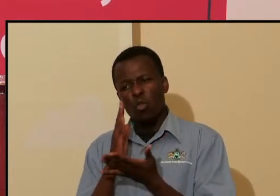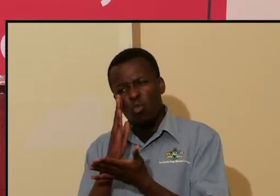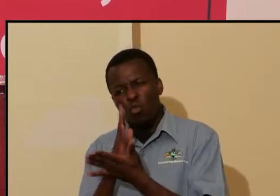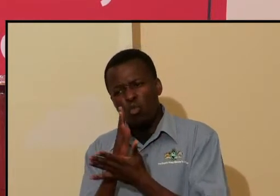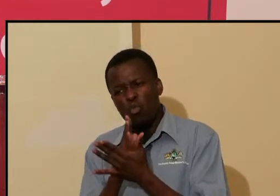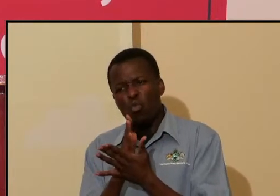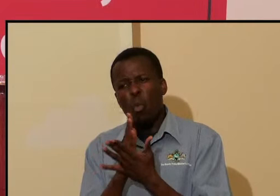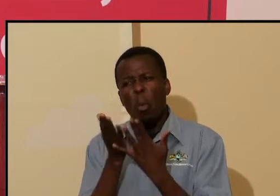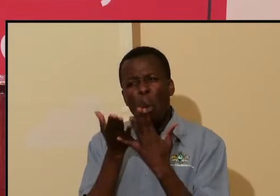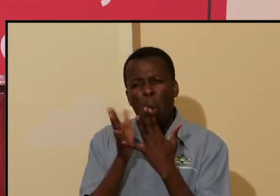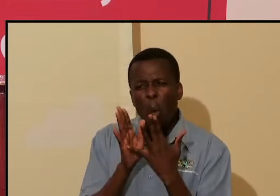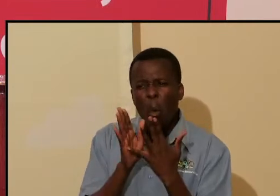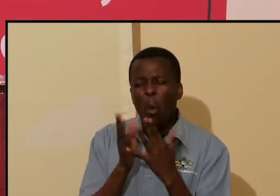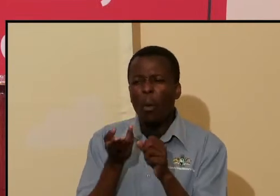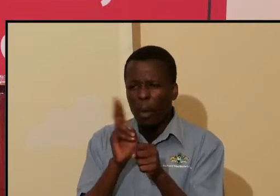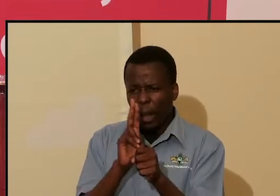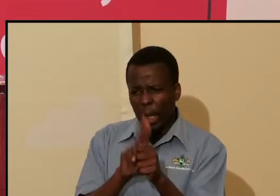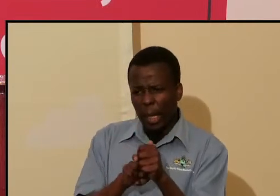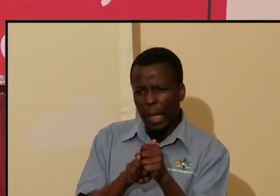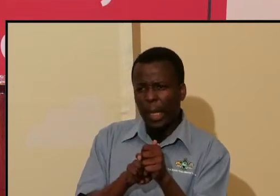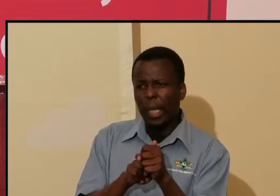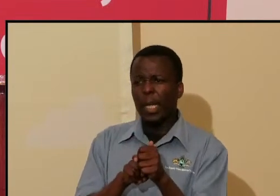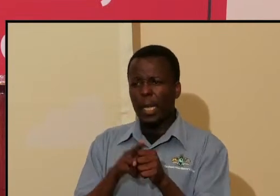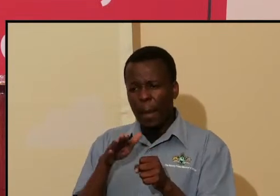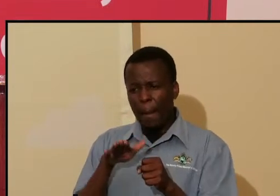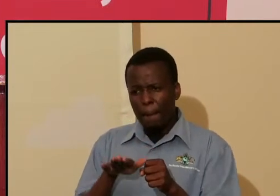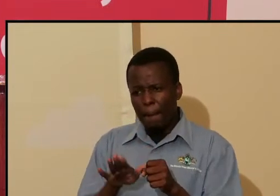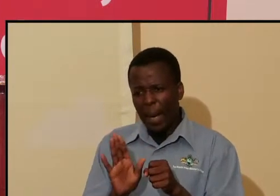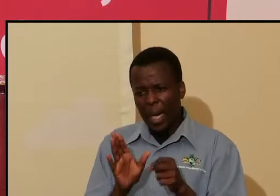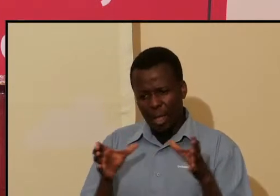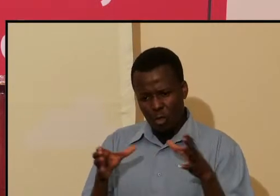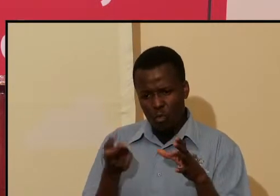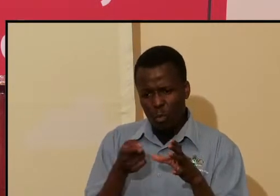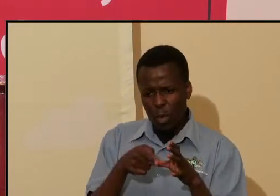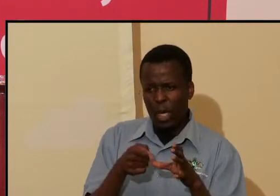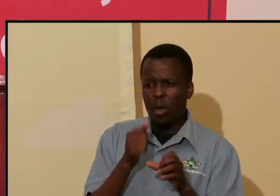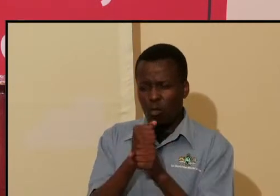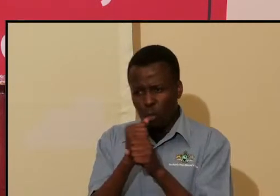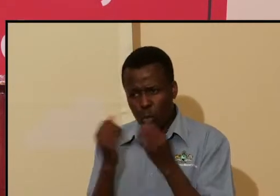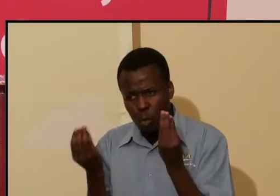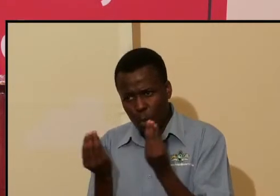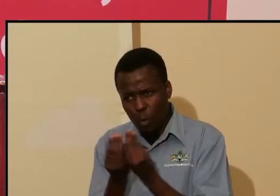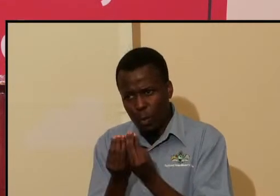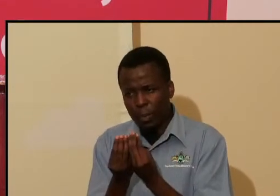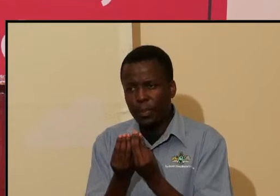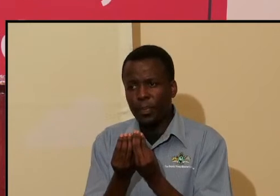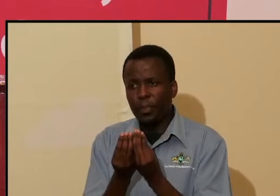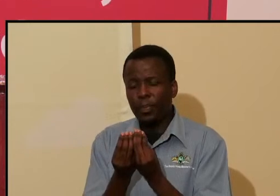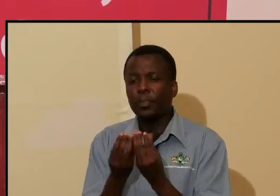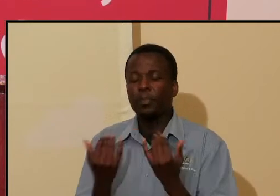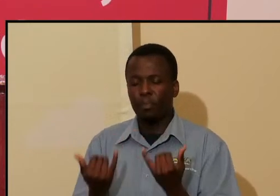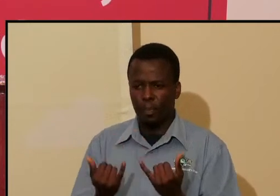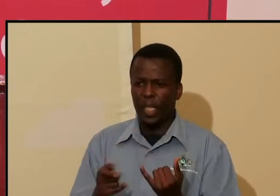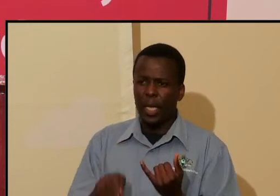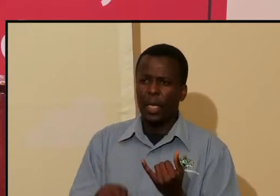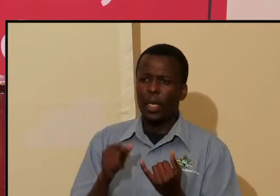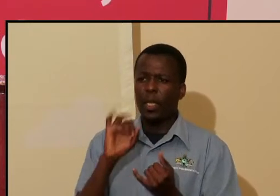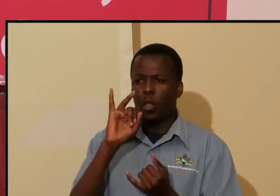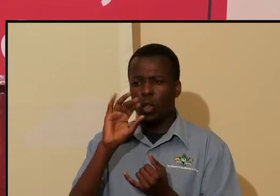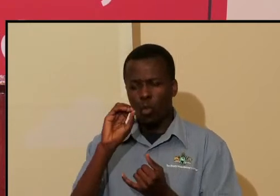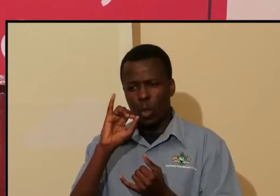inequalities gap between these, focus groups. So this year, pretty much, I can say just the